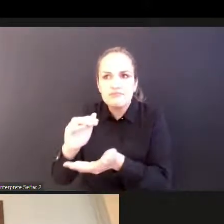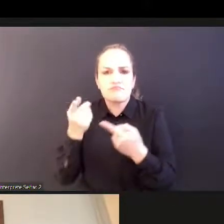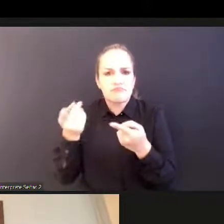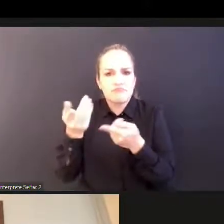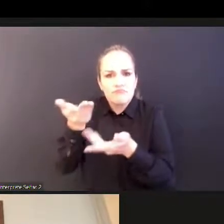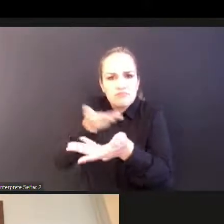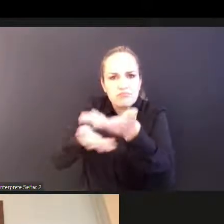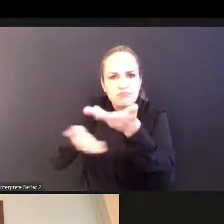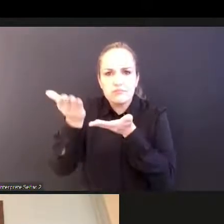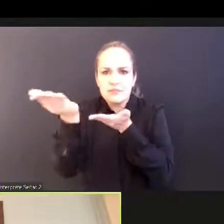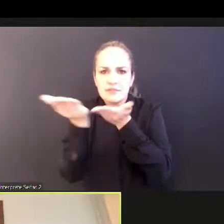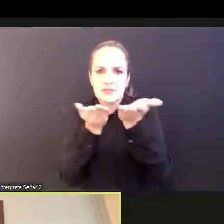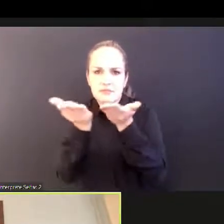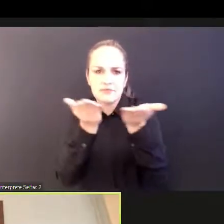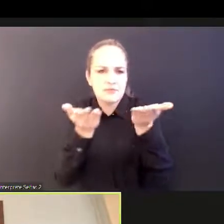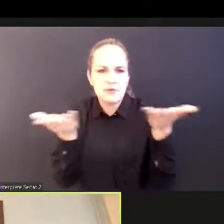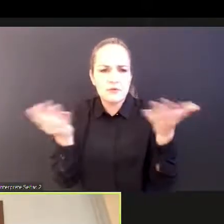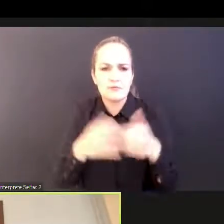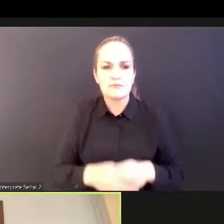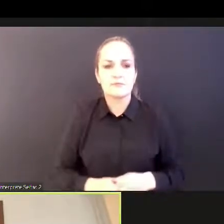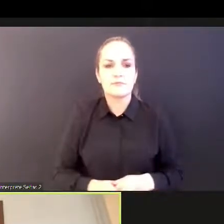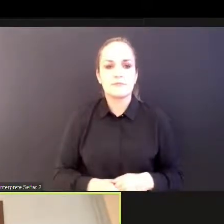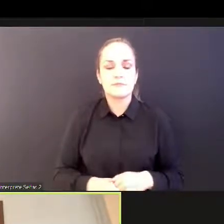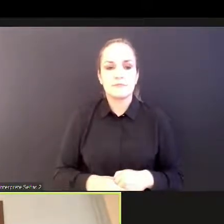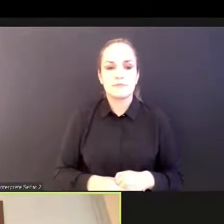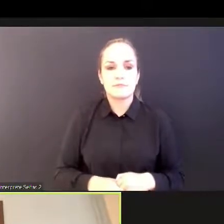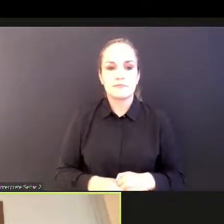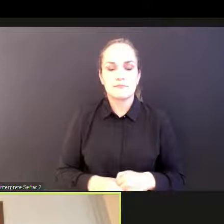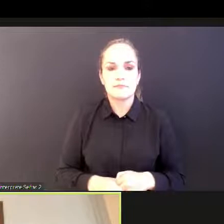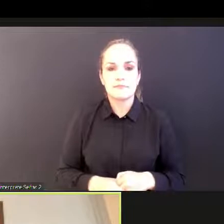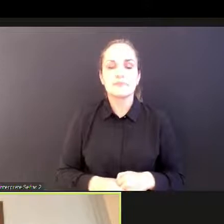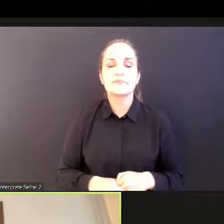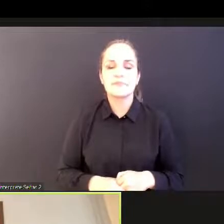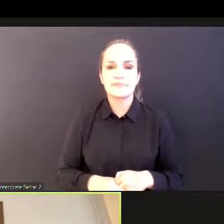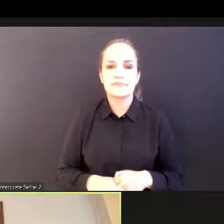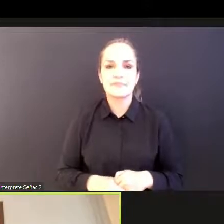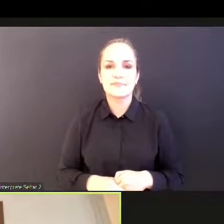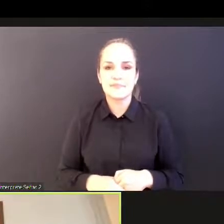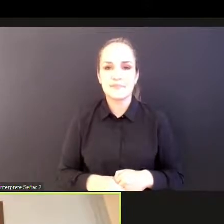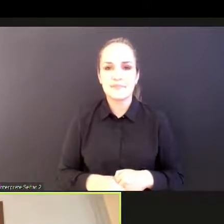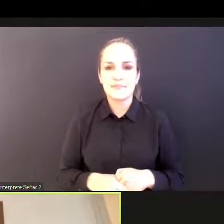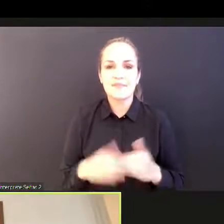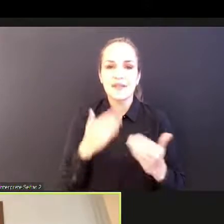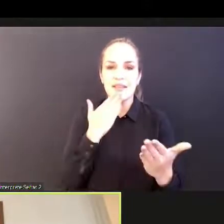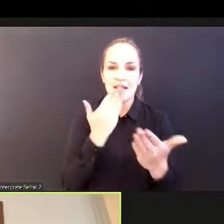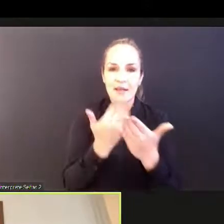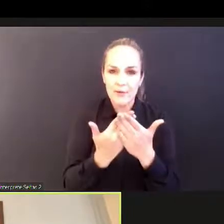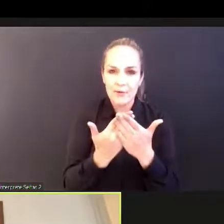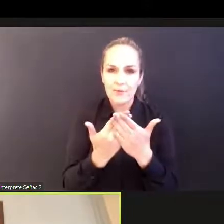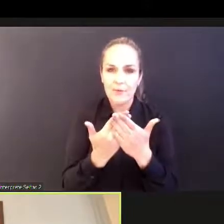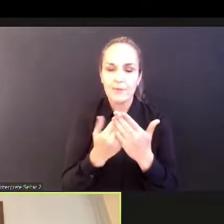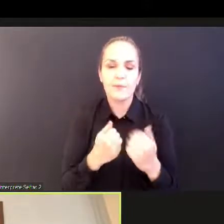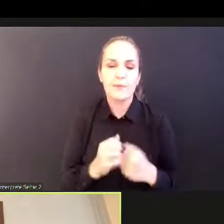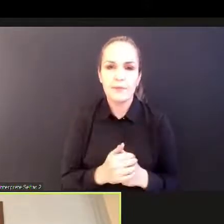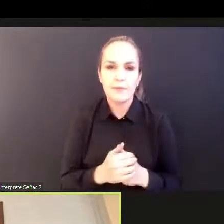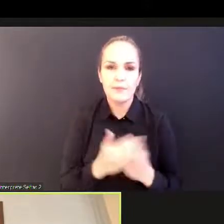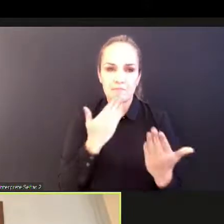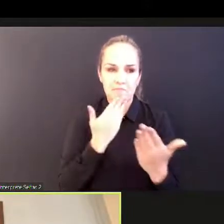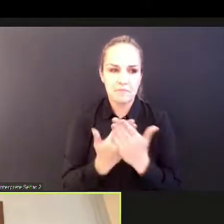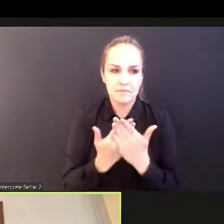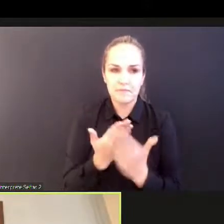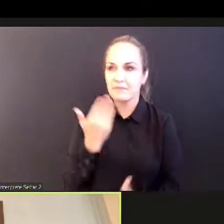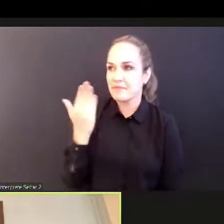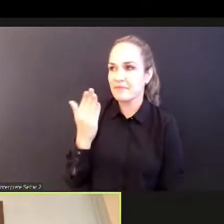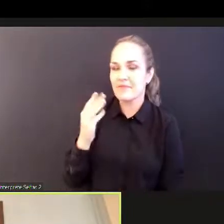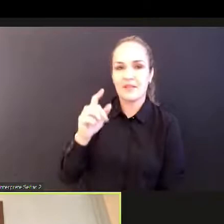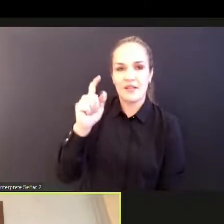Thank you, Tom, and thank you to UNCTAD and ECLAC for this invitation to participate in this panel discussion. I'm not an expert on Africa,